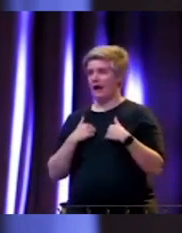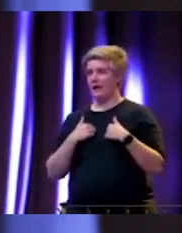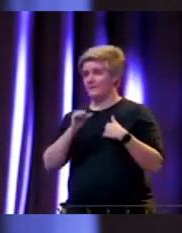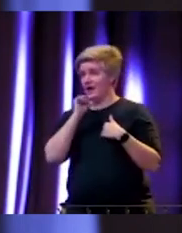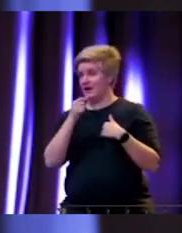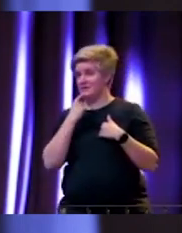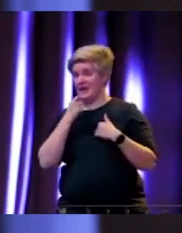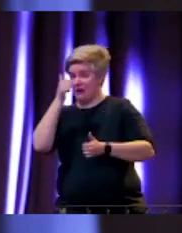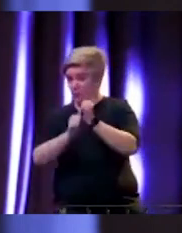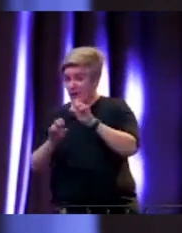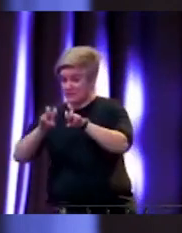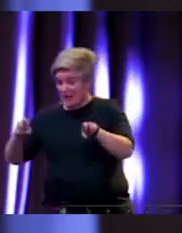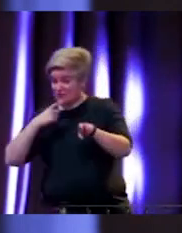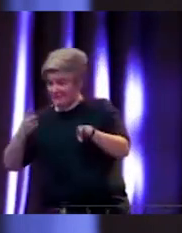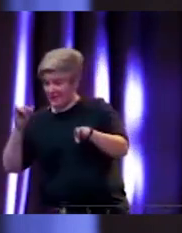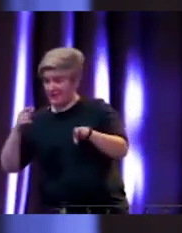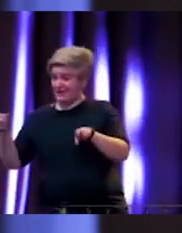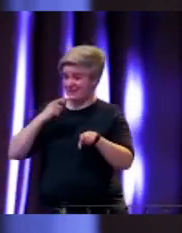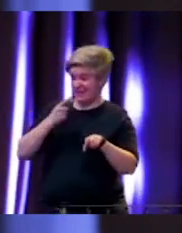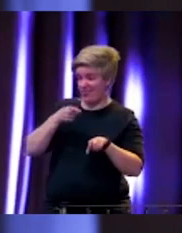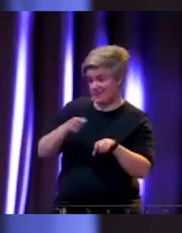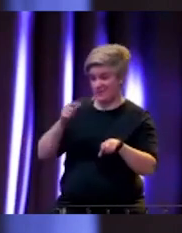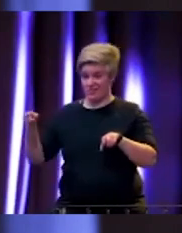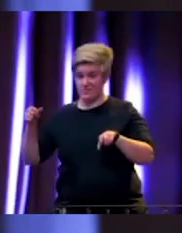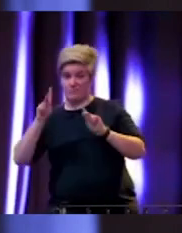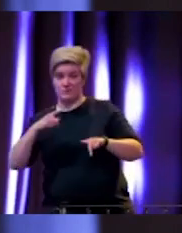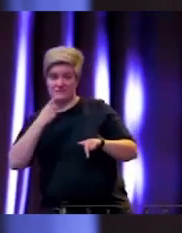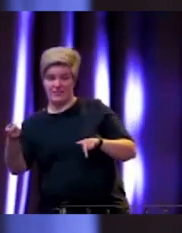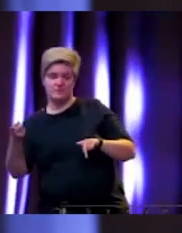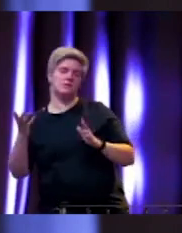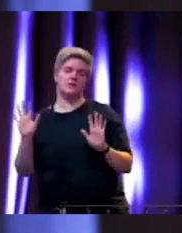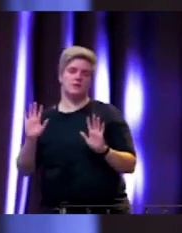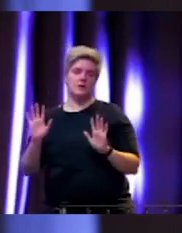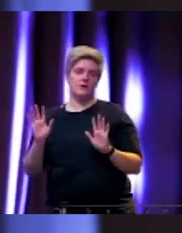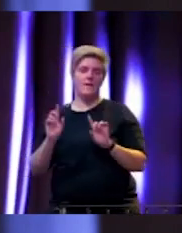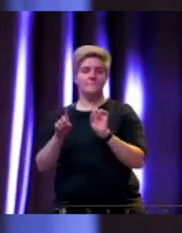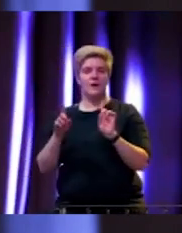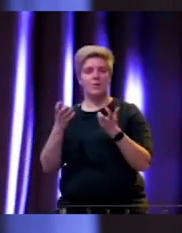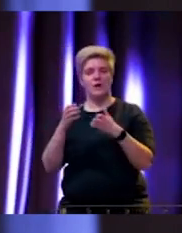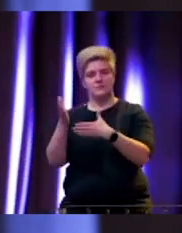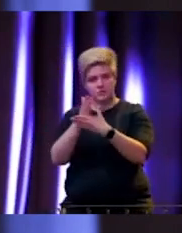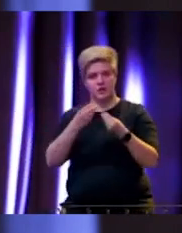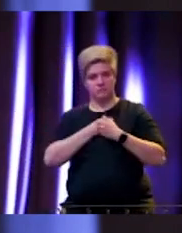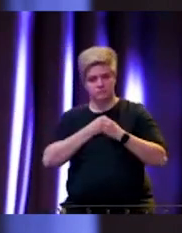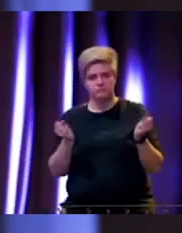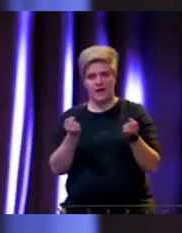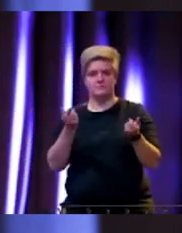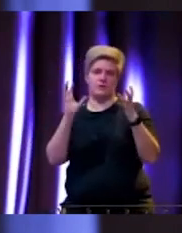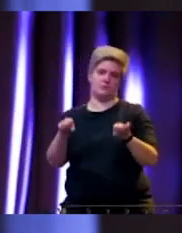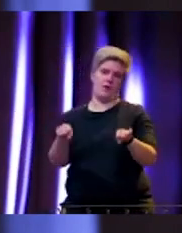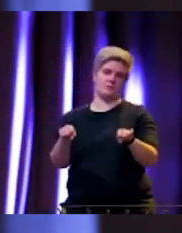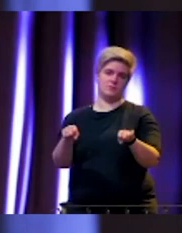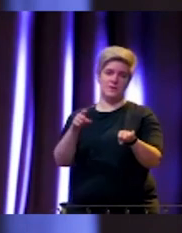out. But in aggregate, you know, we want to be able to share as much as we can, because at the end of the day, this is not a game of, oh yeah, we want to